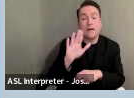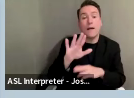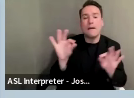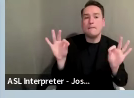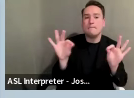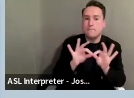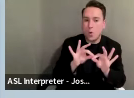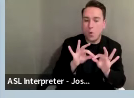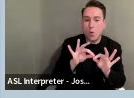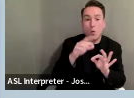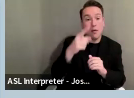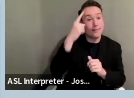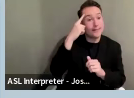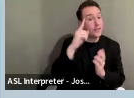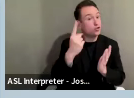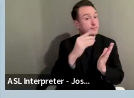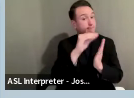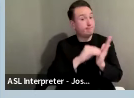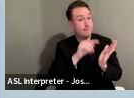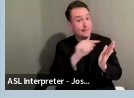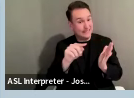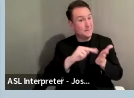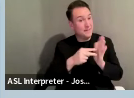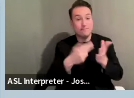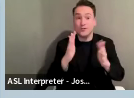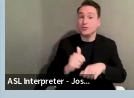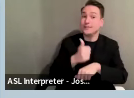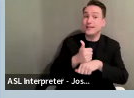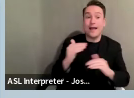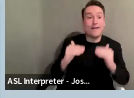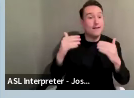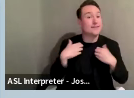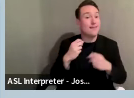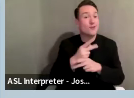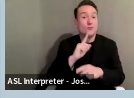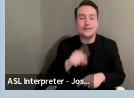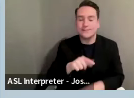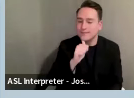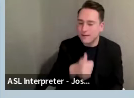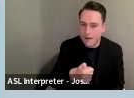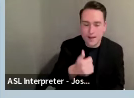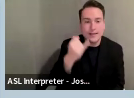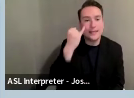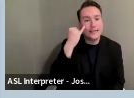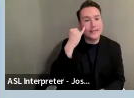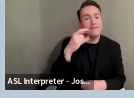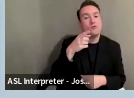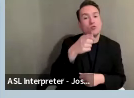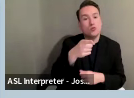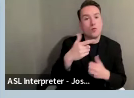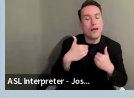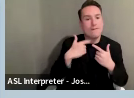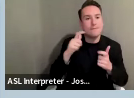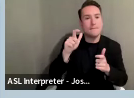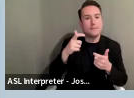think that just completing this forms is a healthcare directive. Again, if you're with one of these bigger providers around here, ask